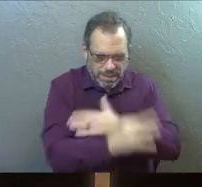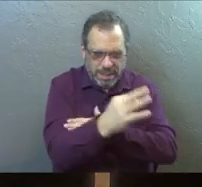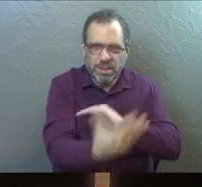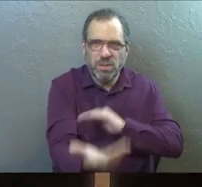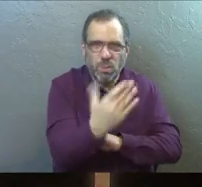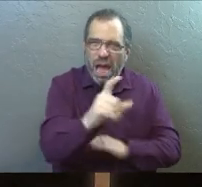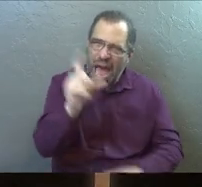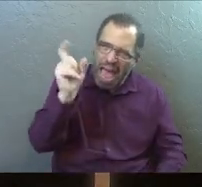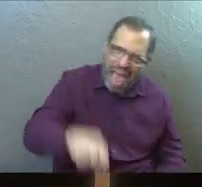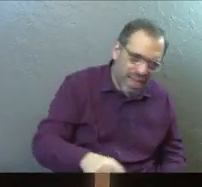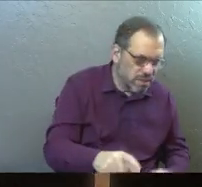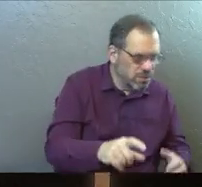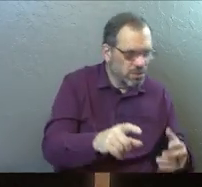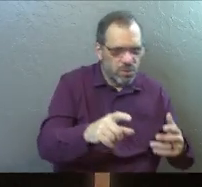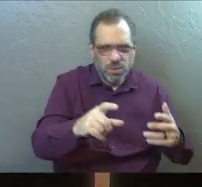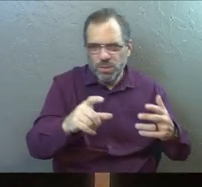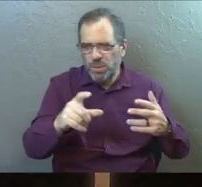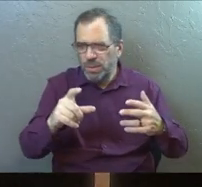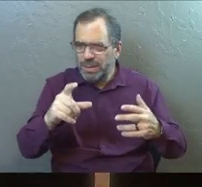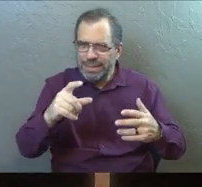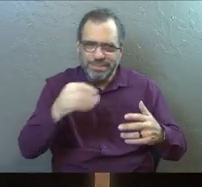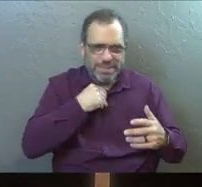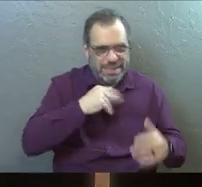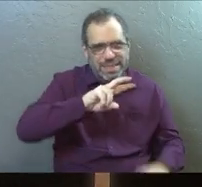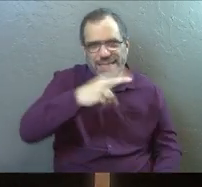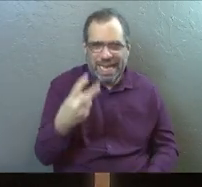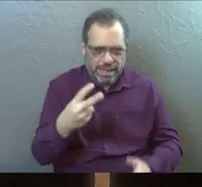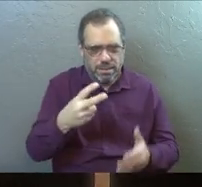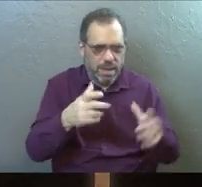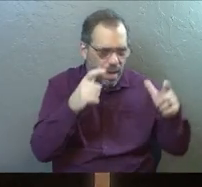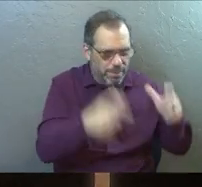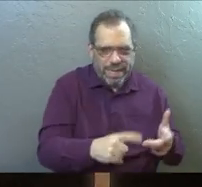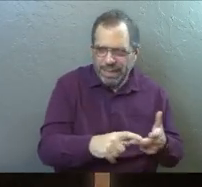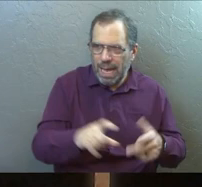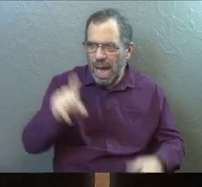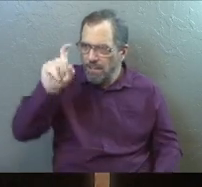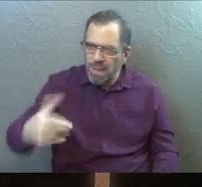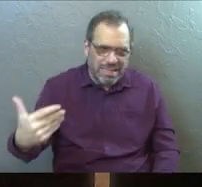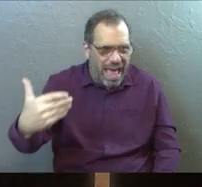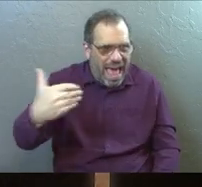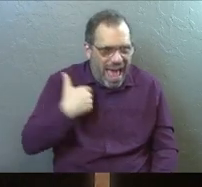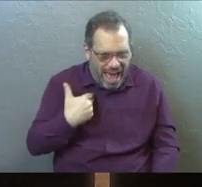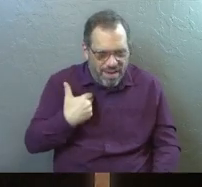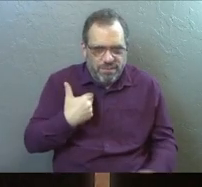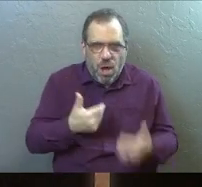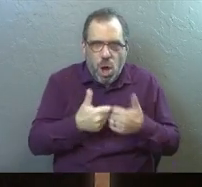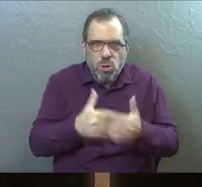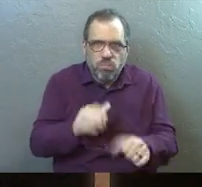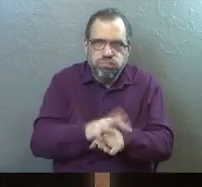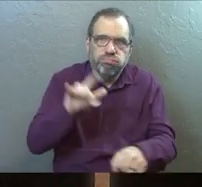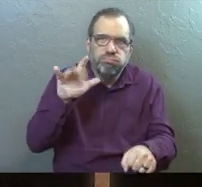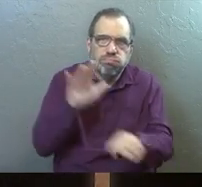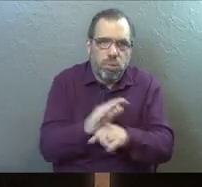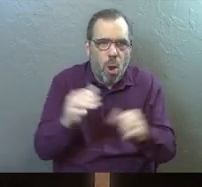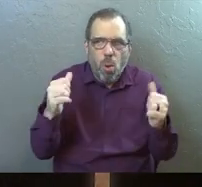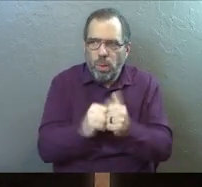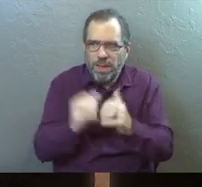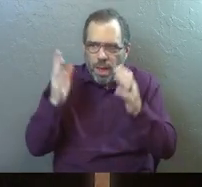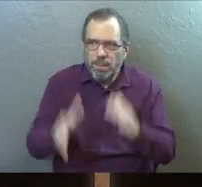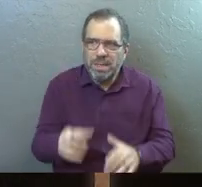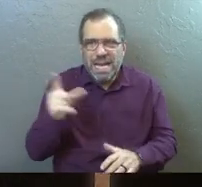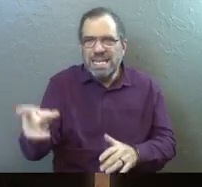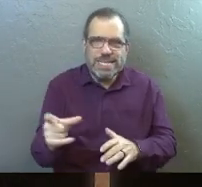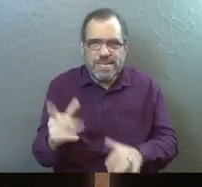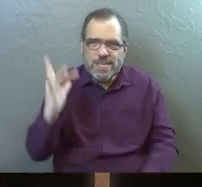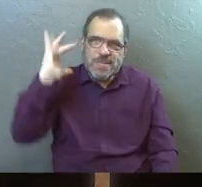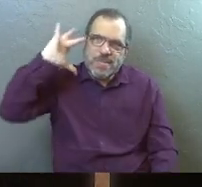this morning. I had to have a second portion. I had to lose my temper with this person because